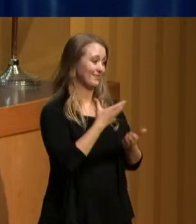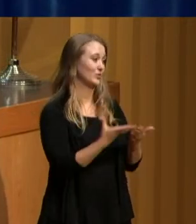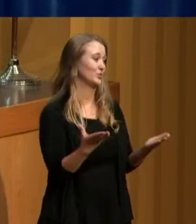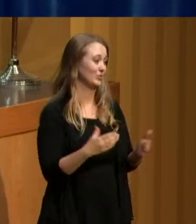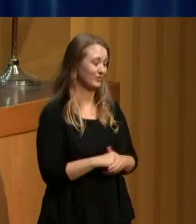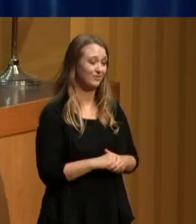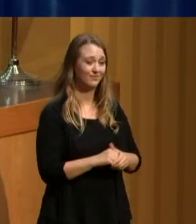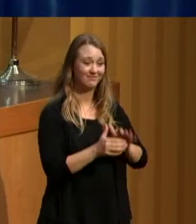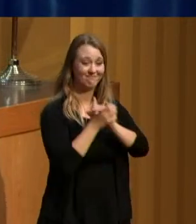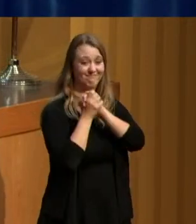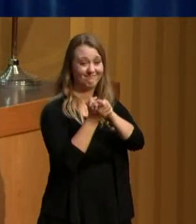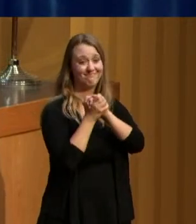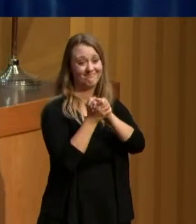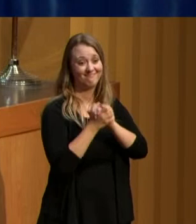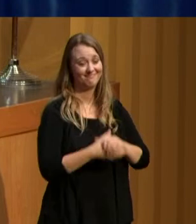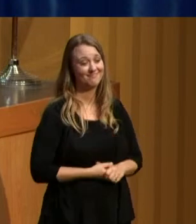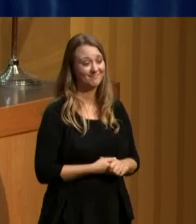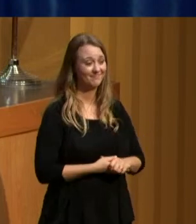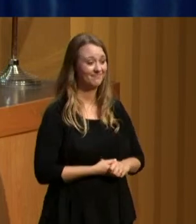Congratulations. Okay.